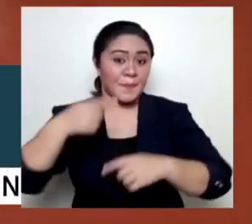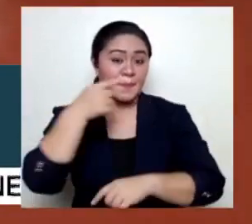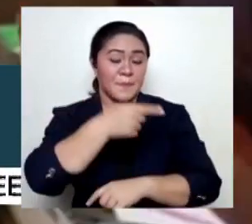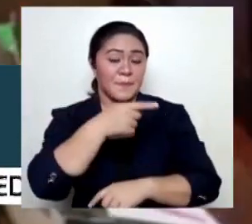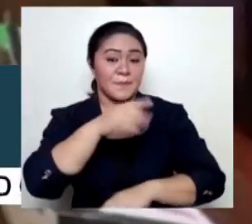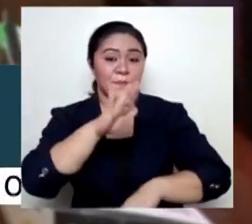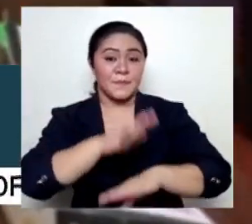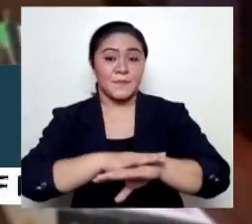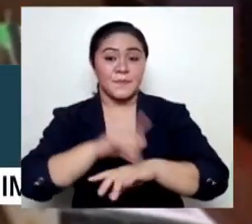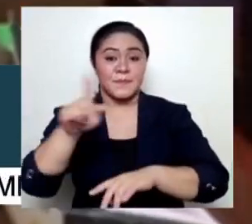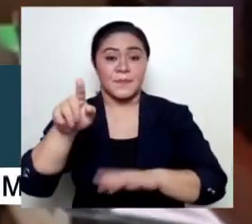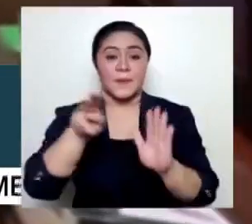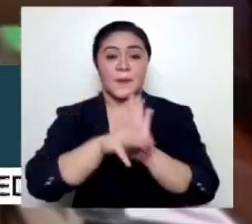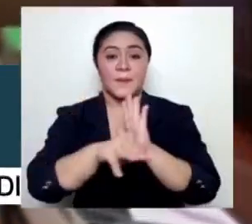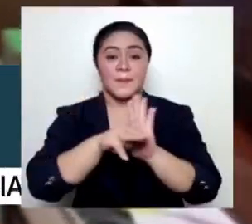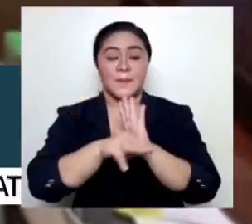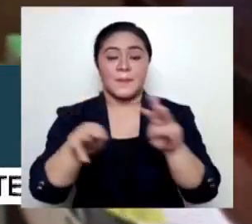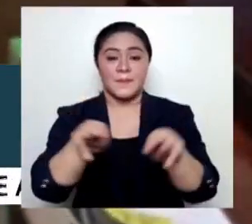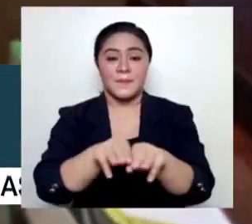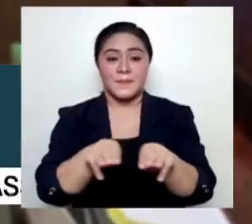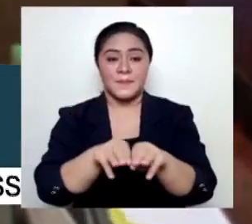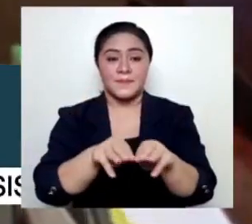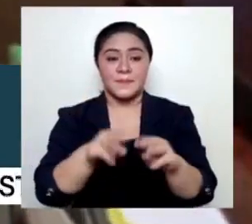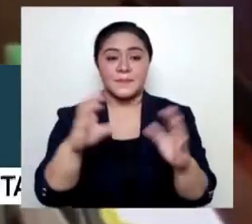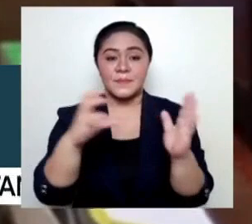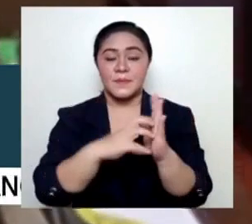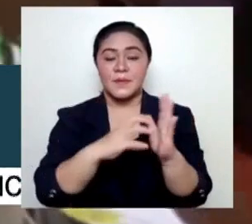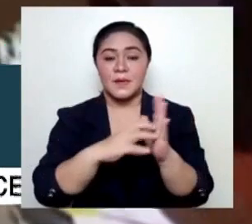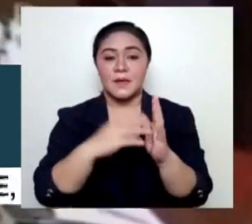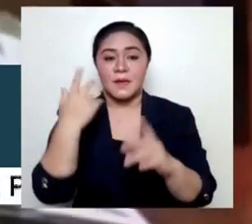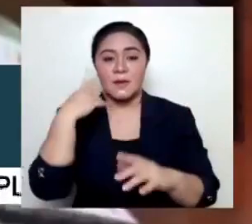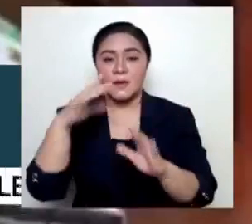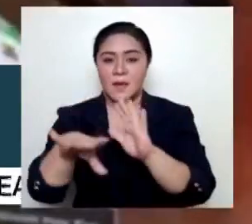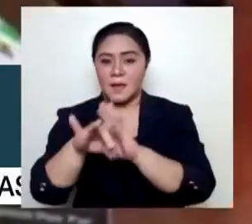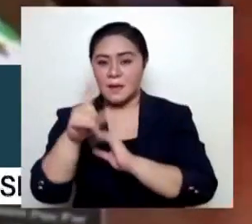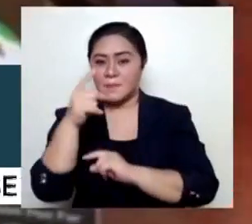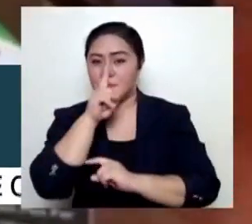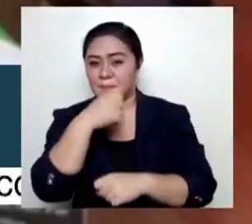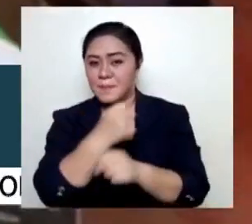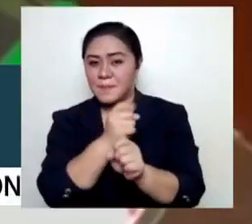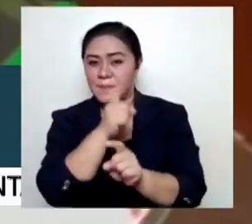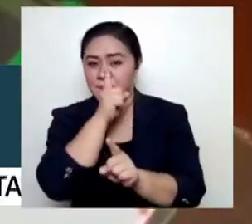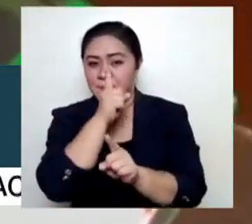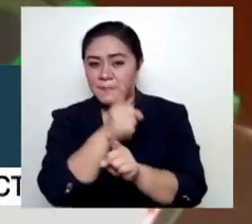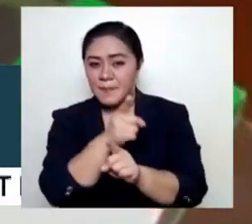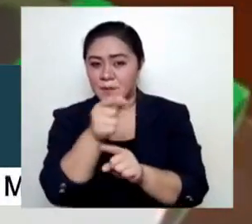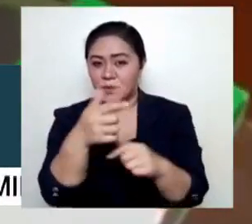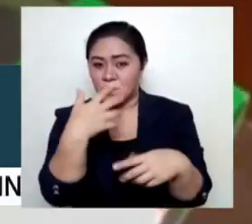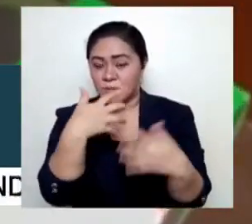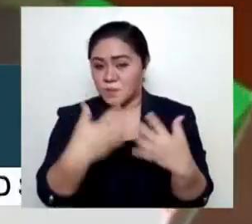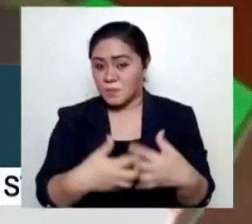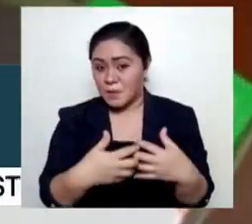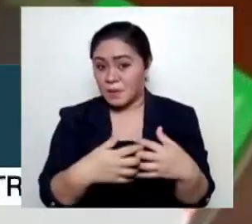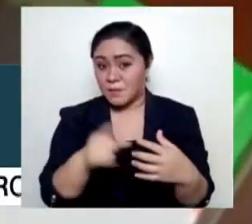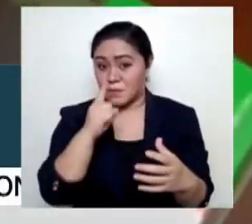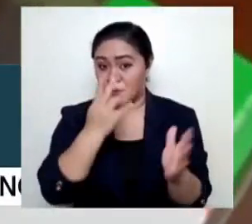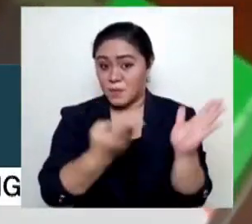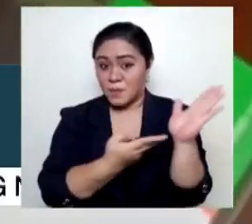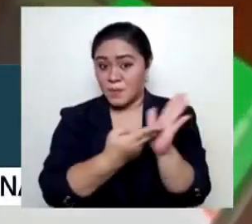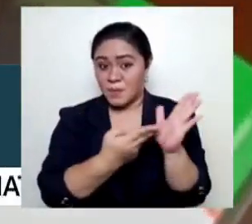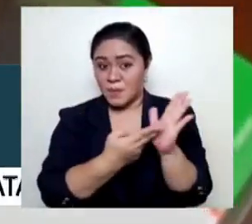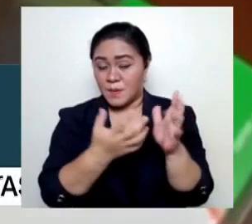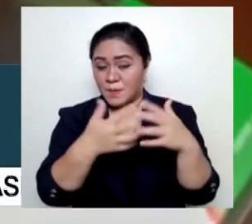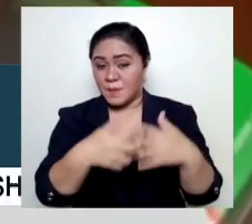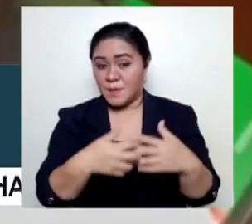underwent final testing and sealing this morning to assure voters and candidates of the machine's integrity. Marikina District 2